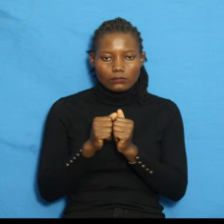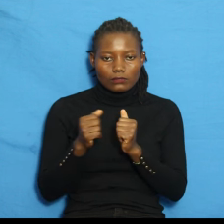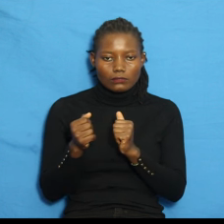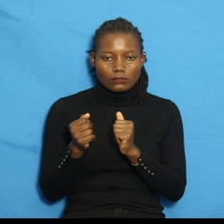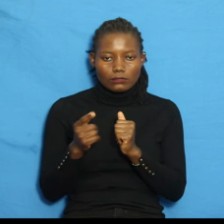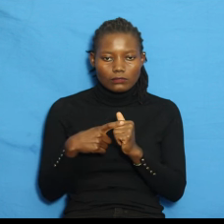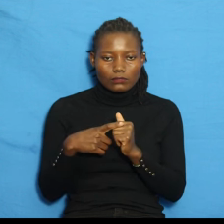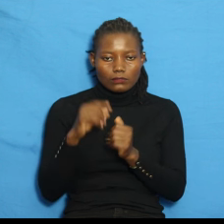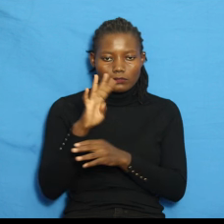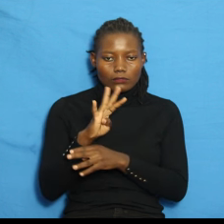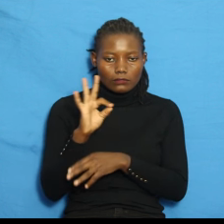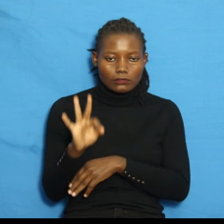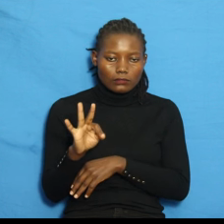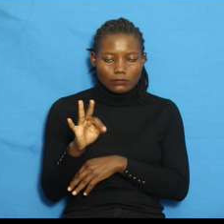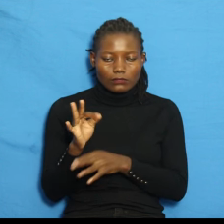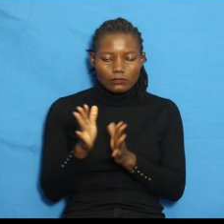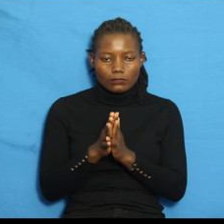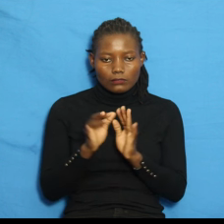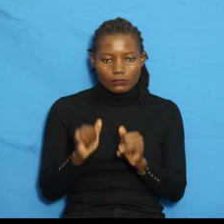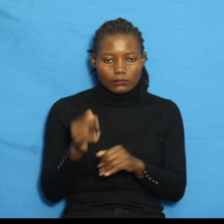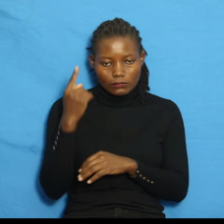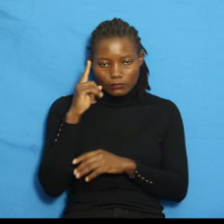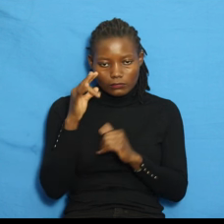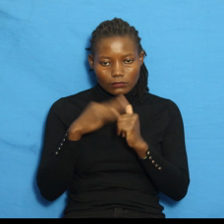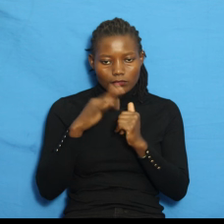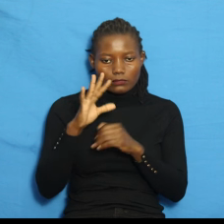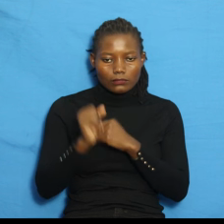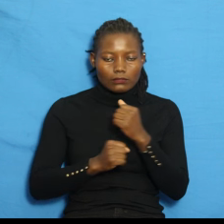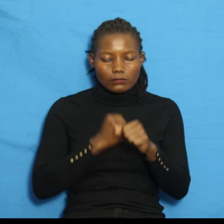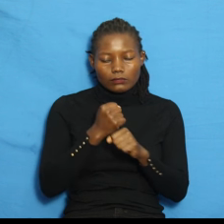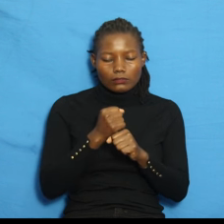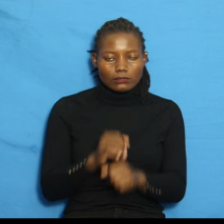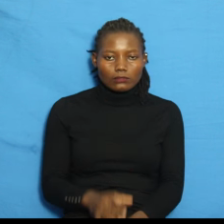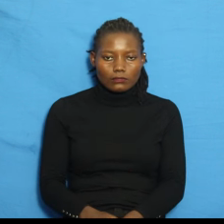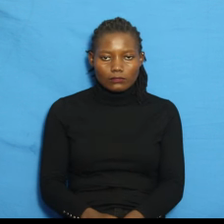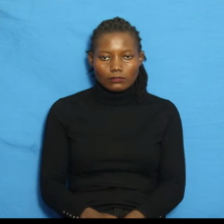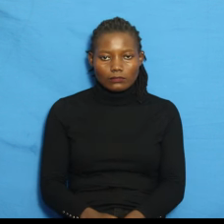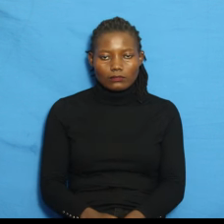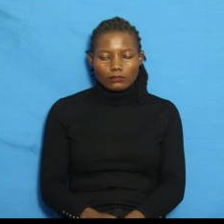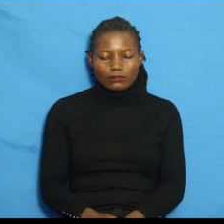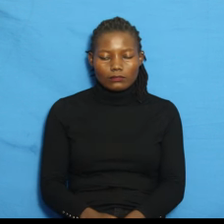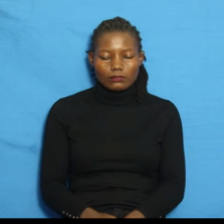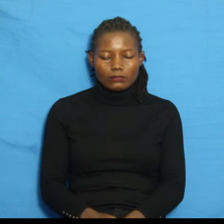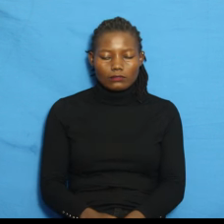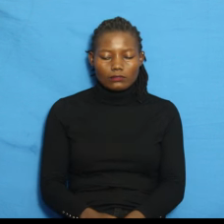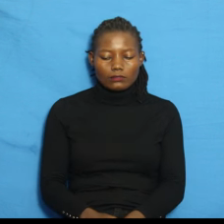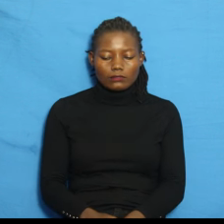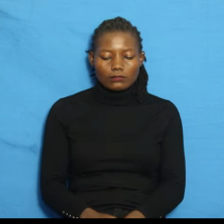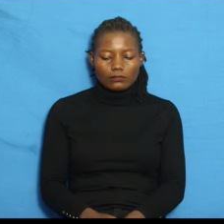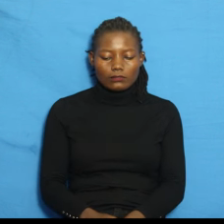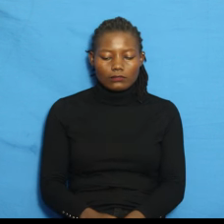born in 1643 and he lived for 85 years.